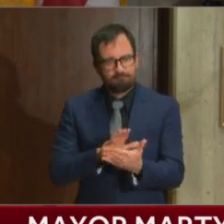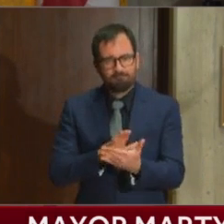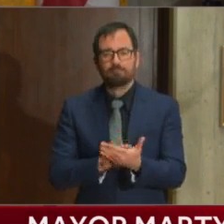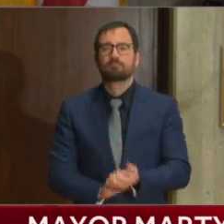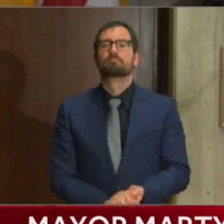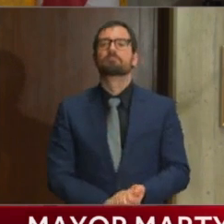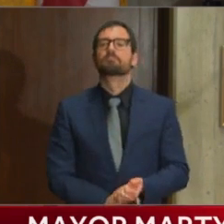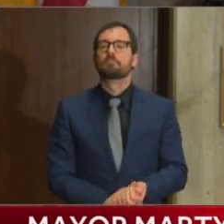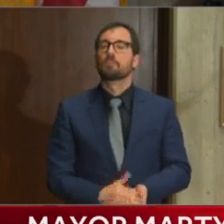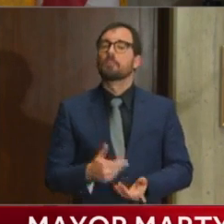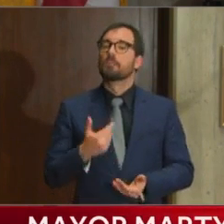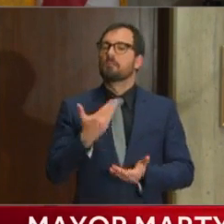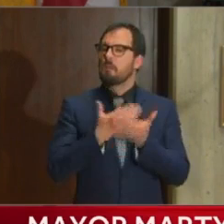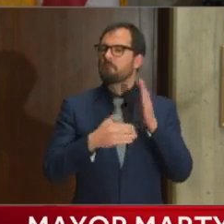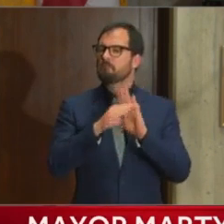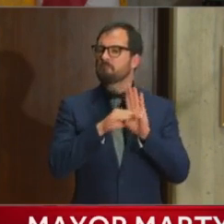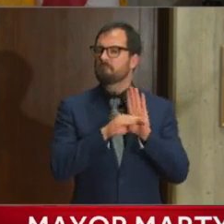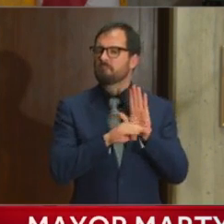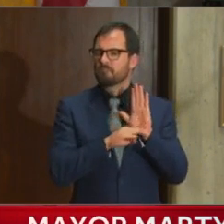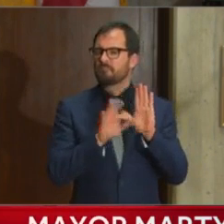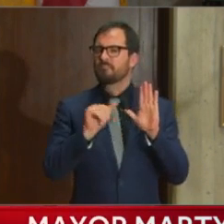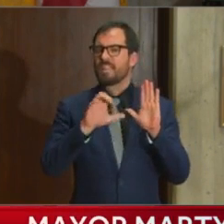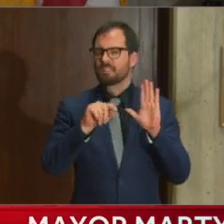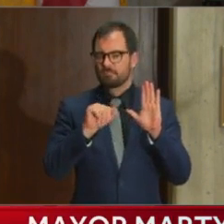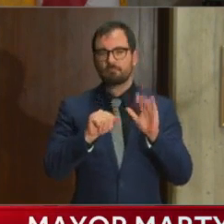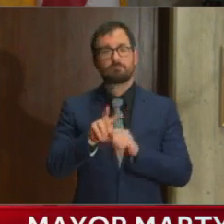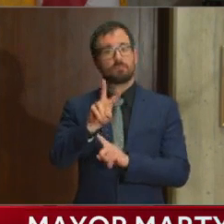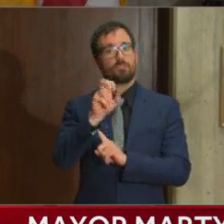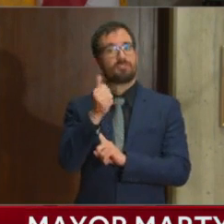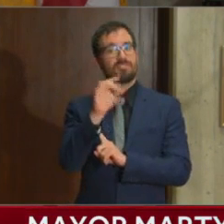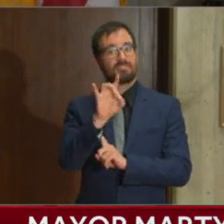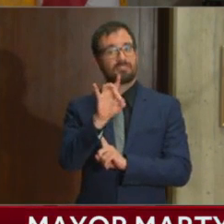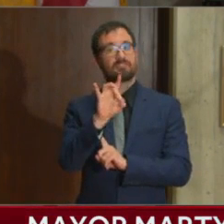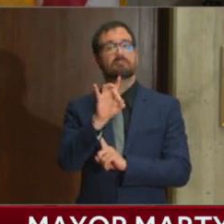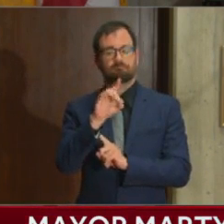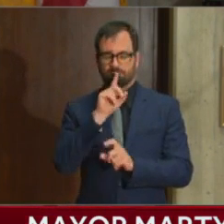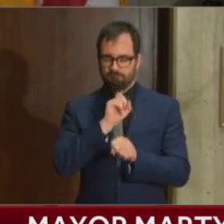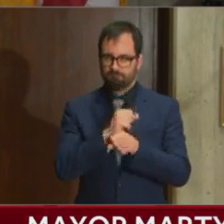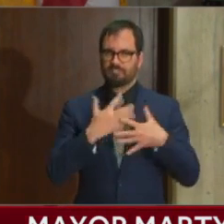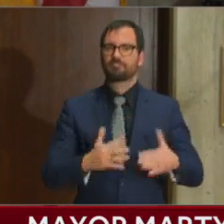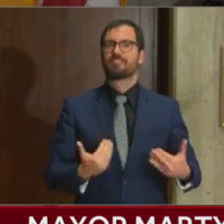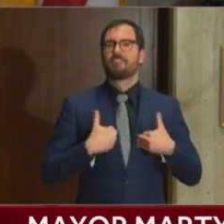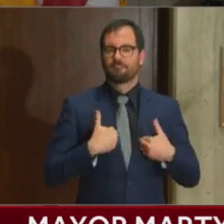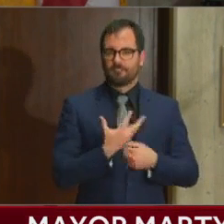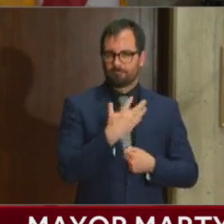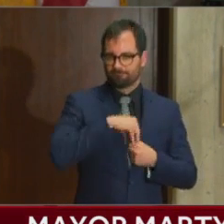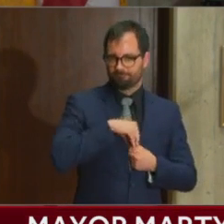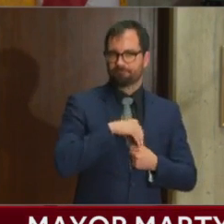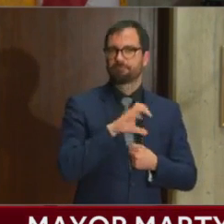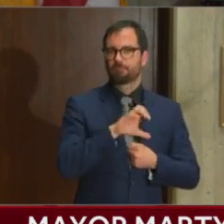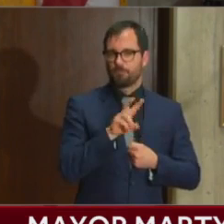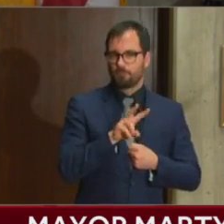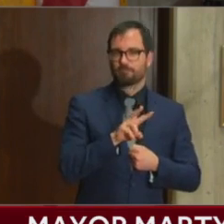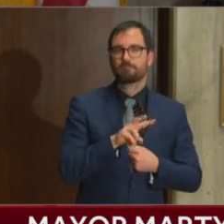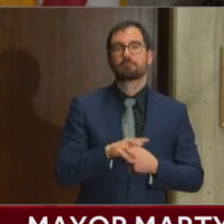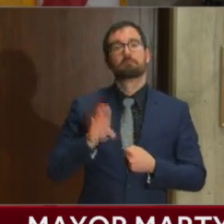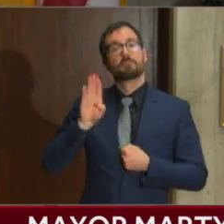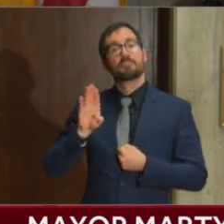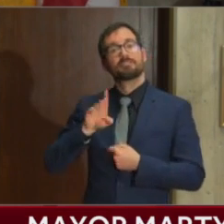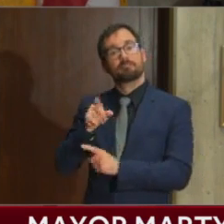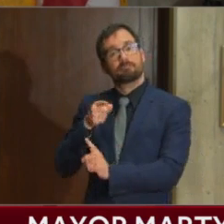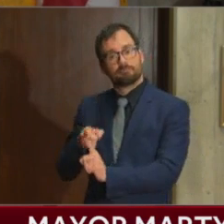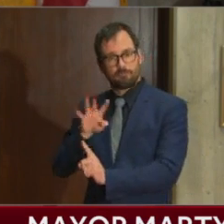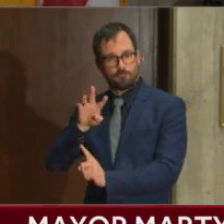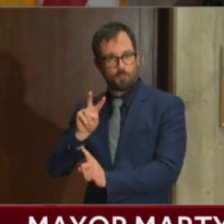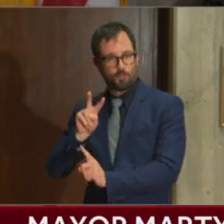Boston. Public health officials expect those numbers to increase in the near future. But with knowledge and collective